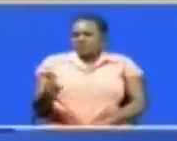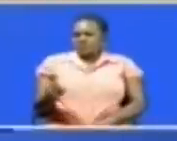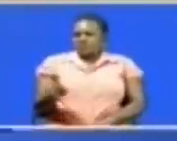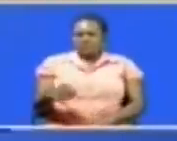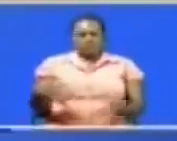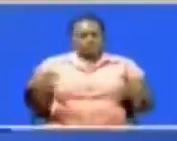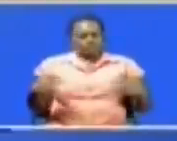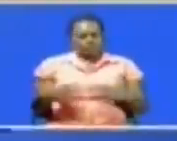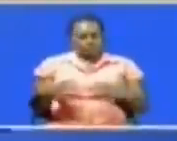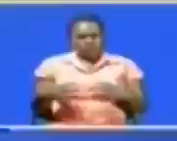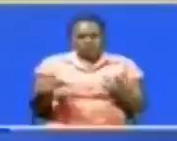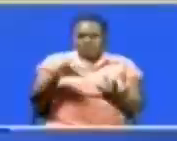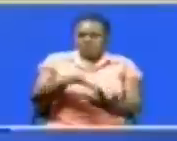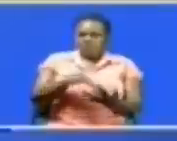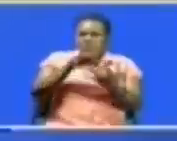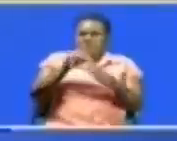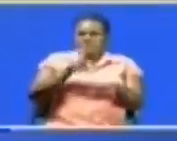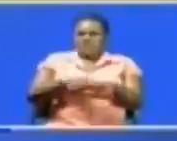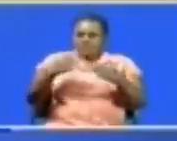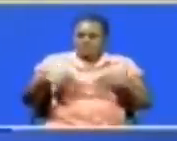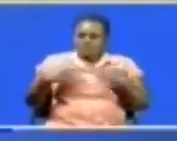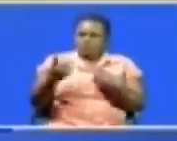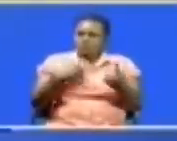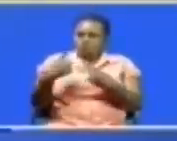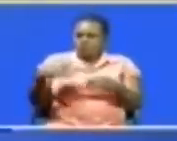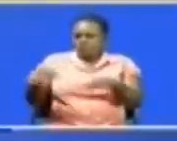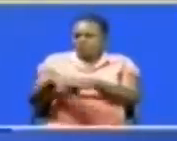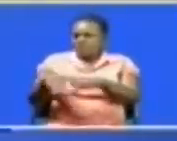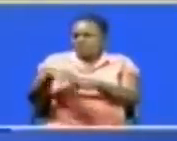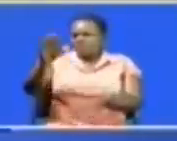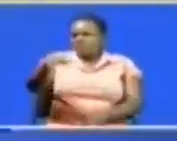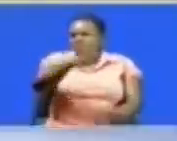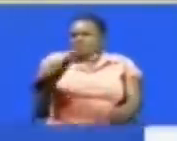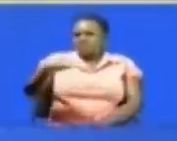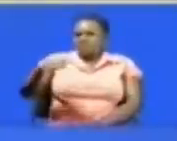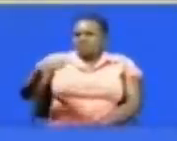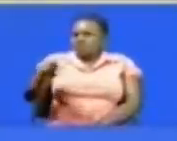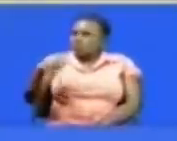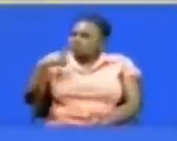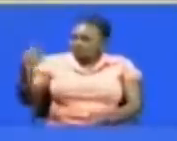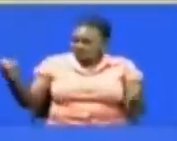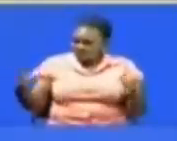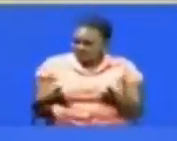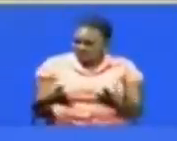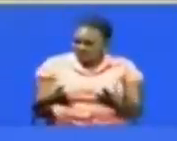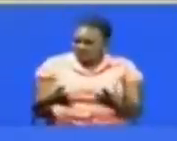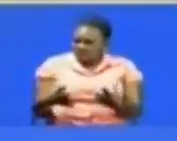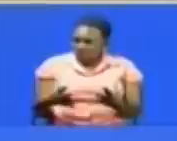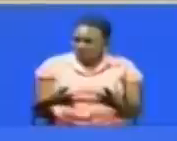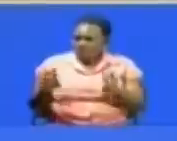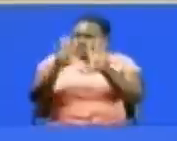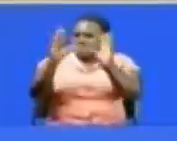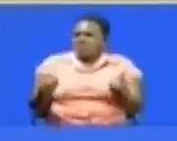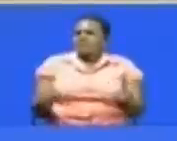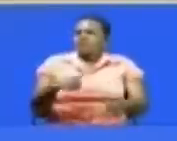strange, Sophia, especially when the people who are speaking are members of parliament. You have rightly alluded to the fact that the budget-making process